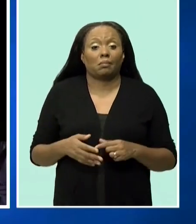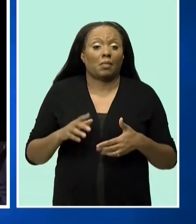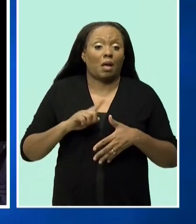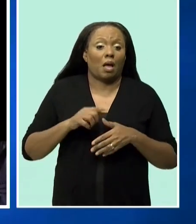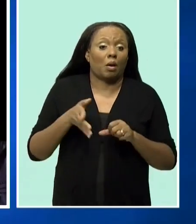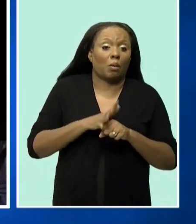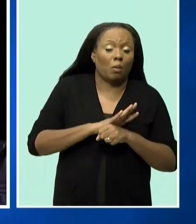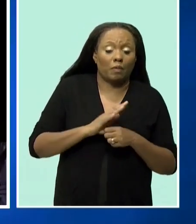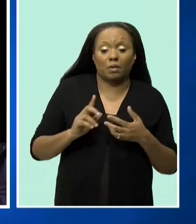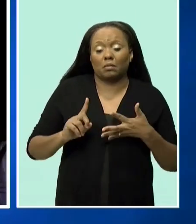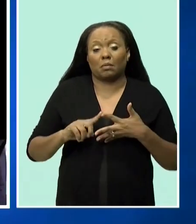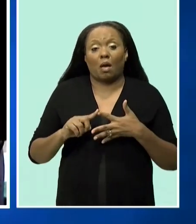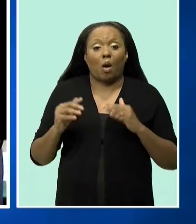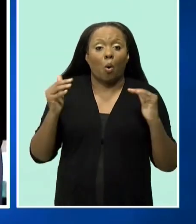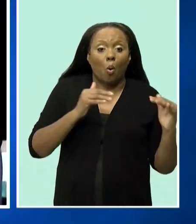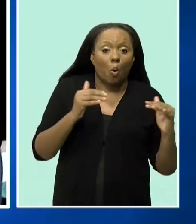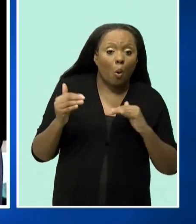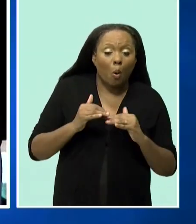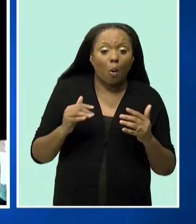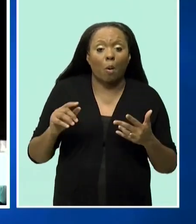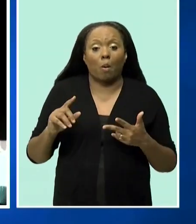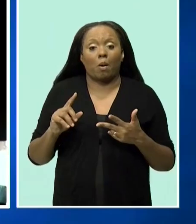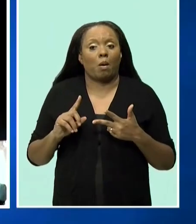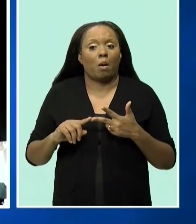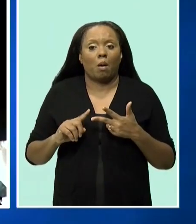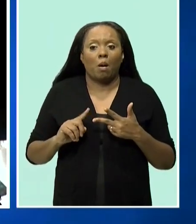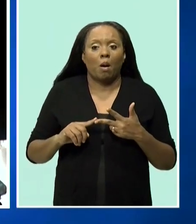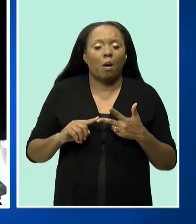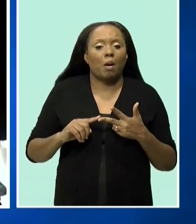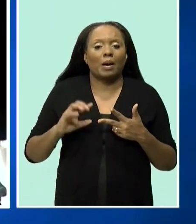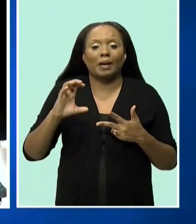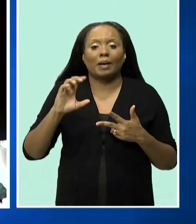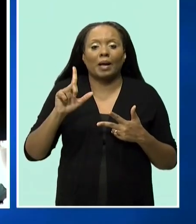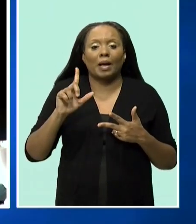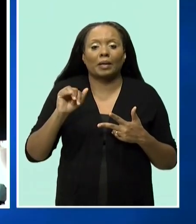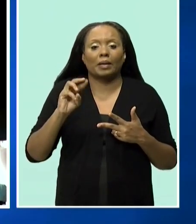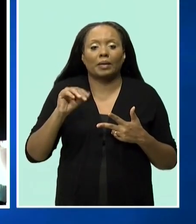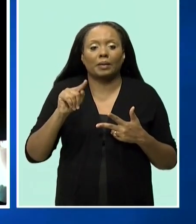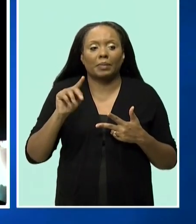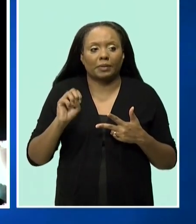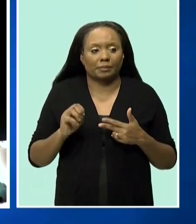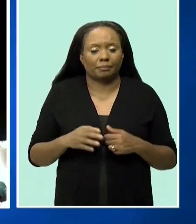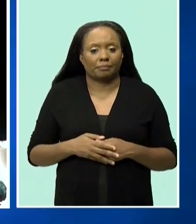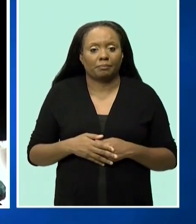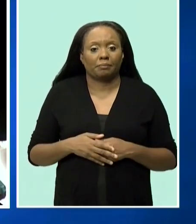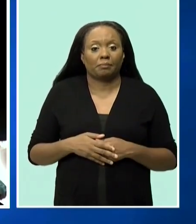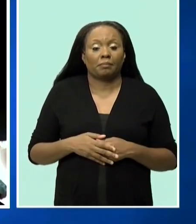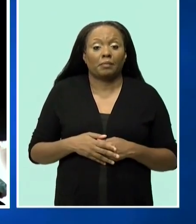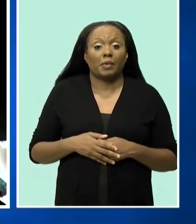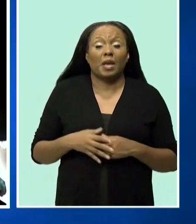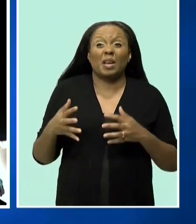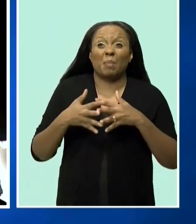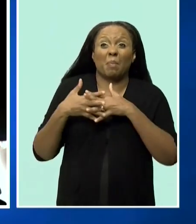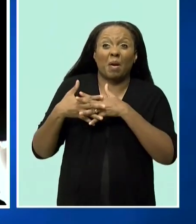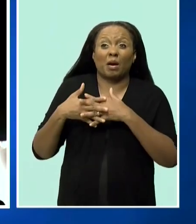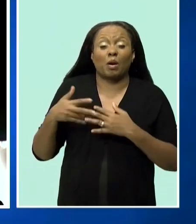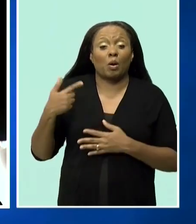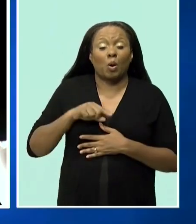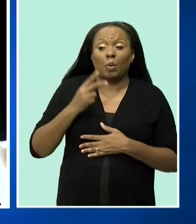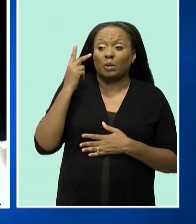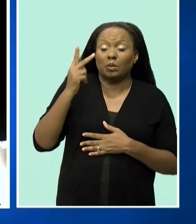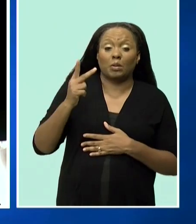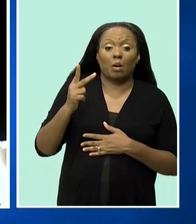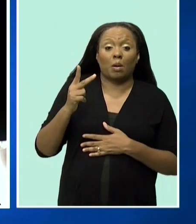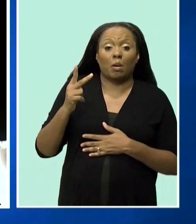climate. What we saw in Europe this summer, in North America this summer, what we saw in Pakistan